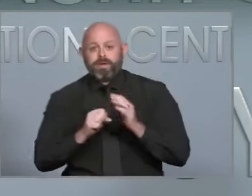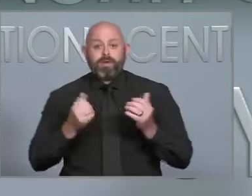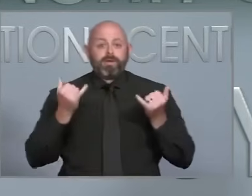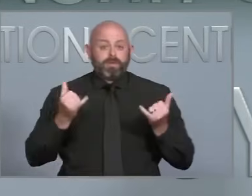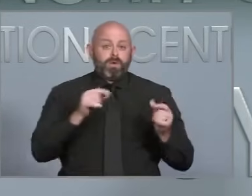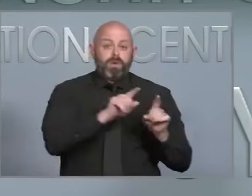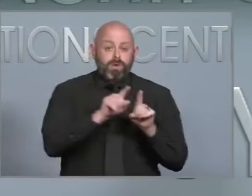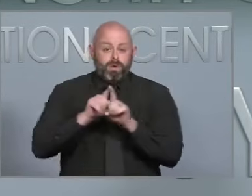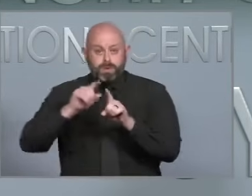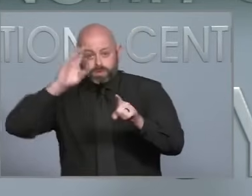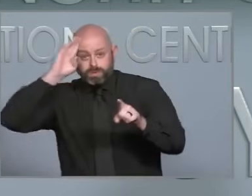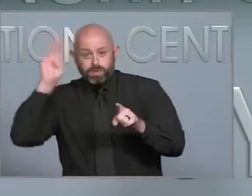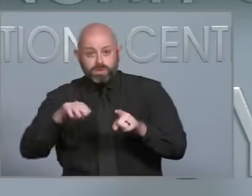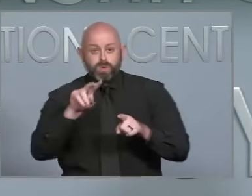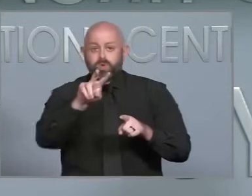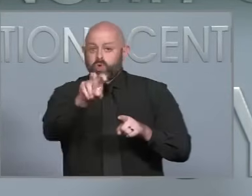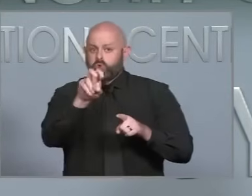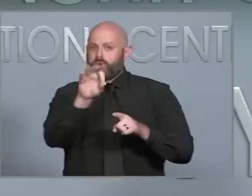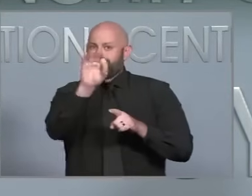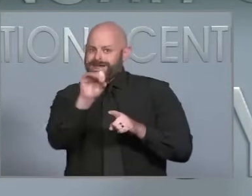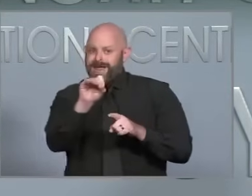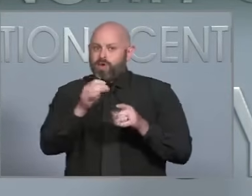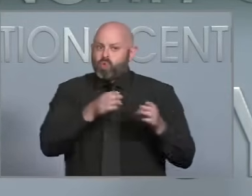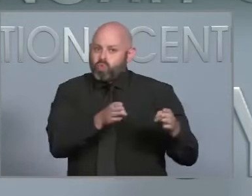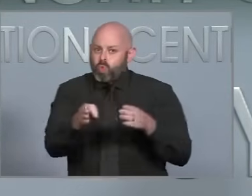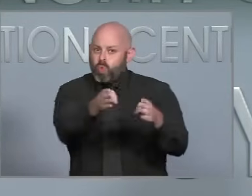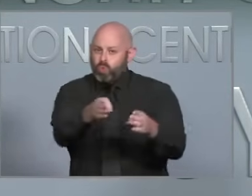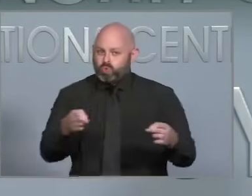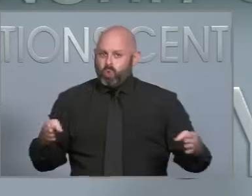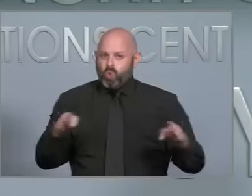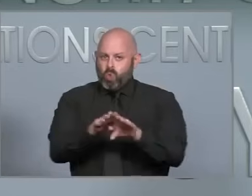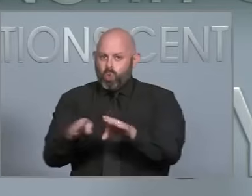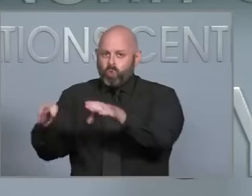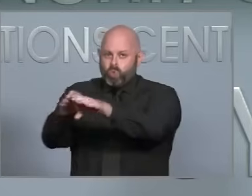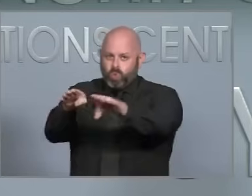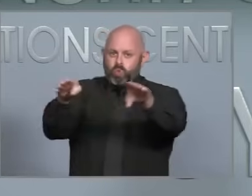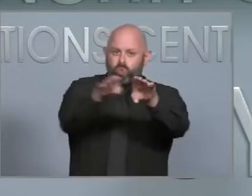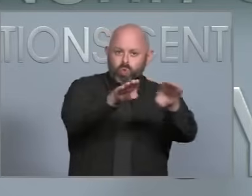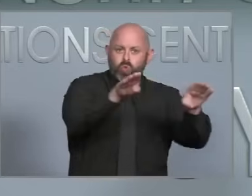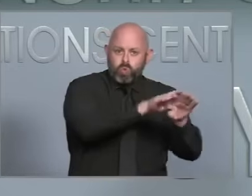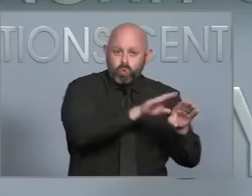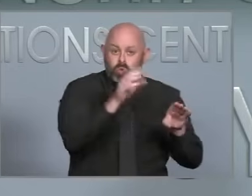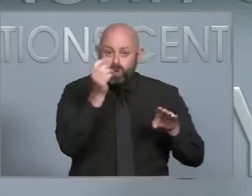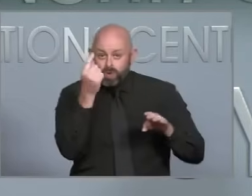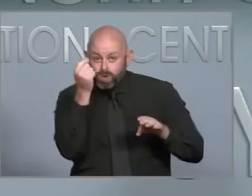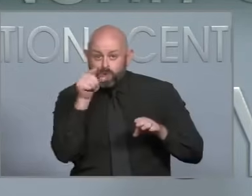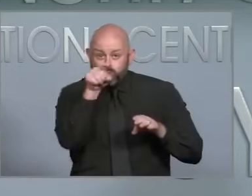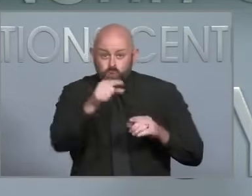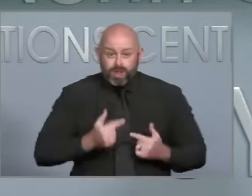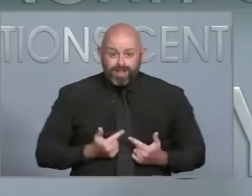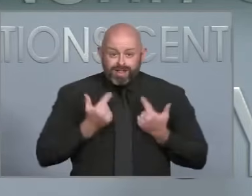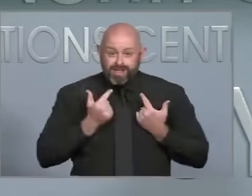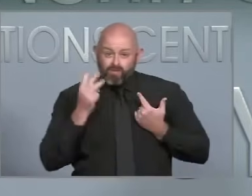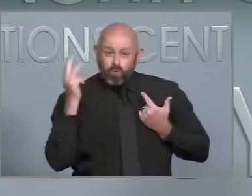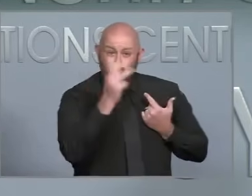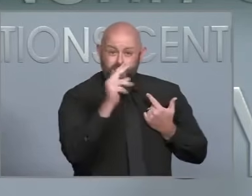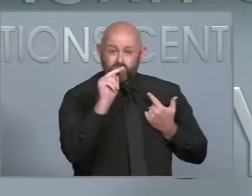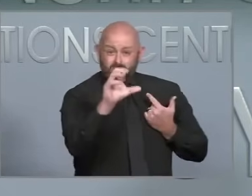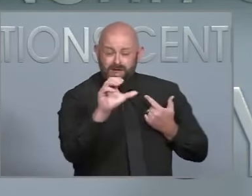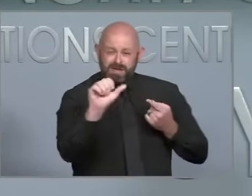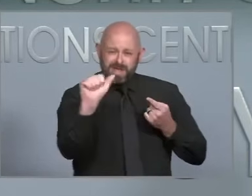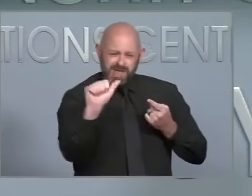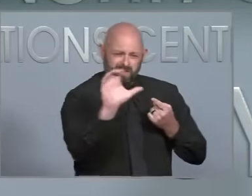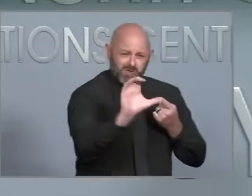of 290 closed roads. For the people in western North Carolina, do not